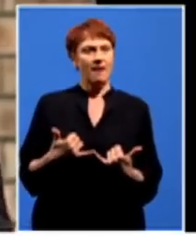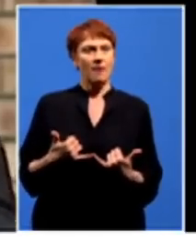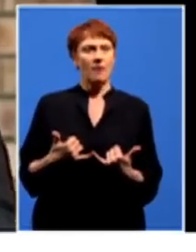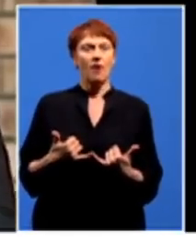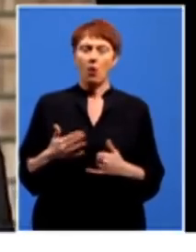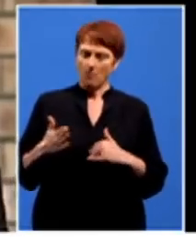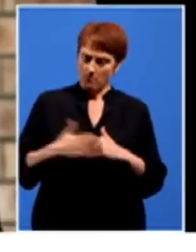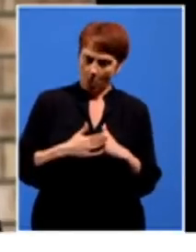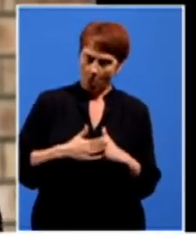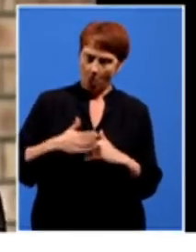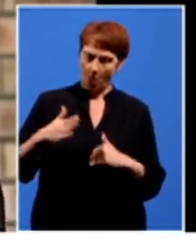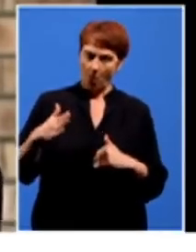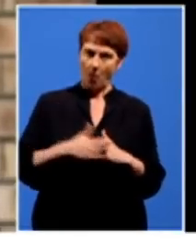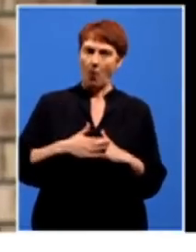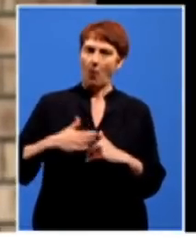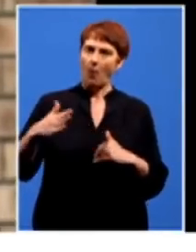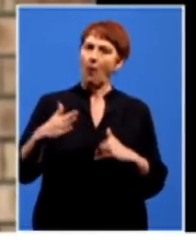sex.